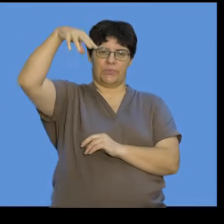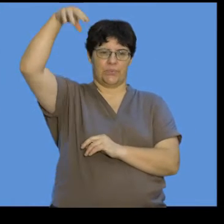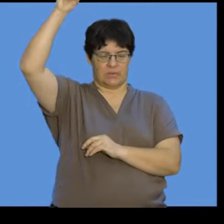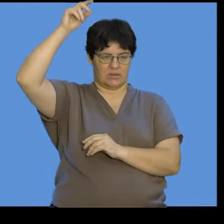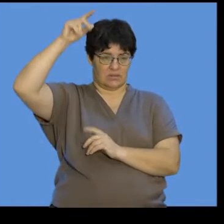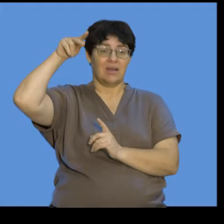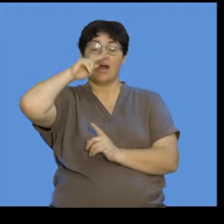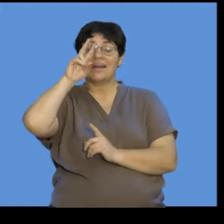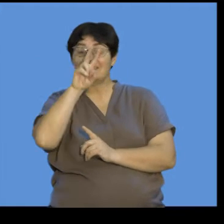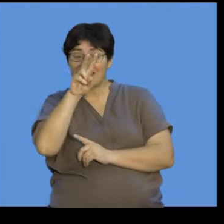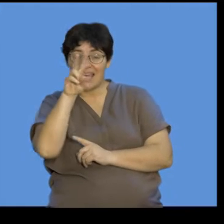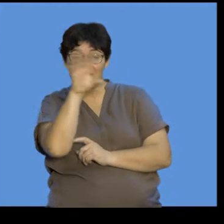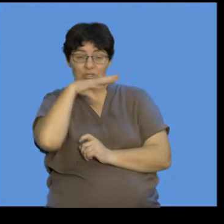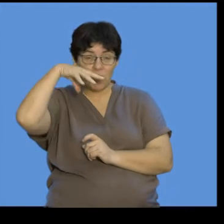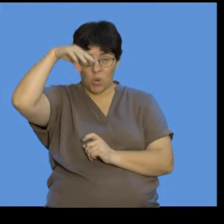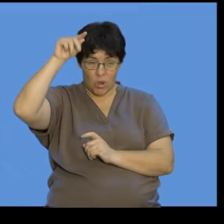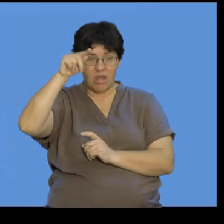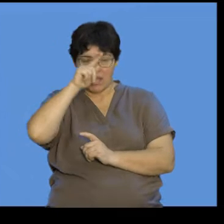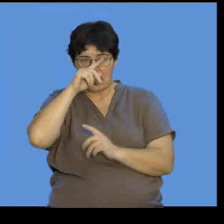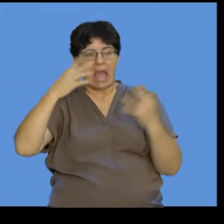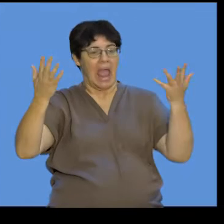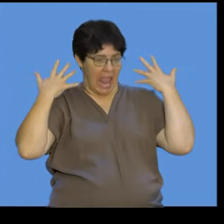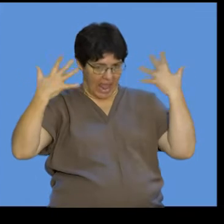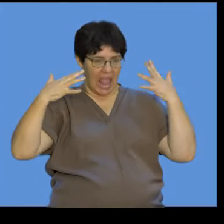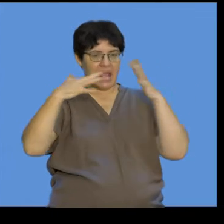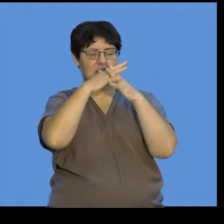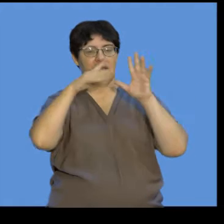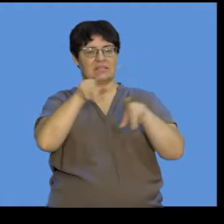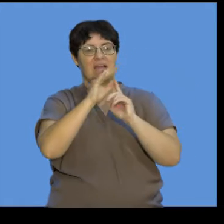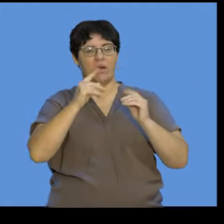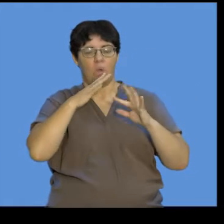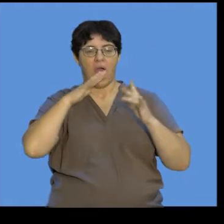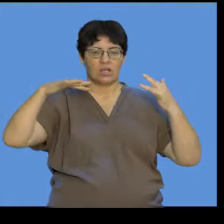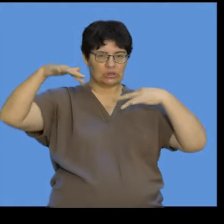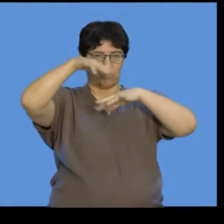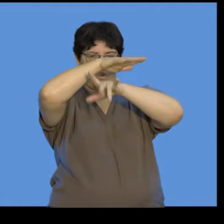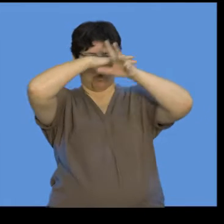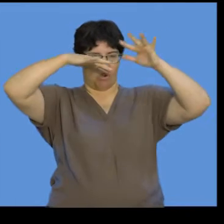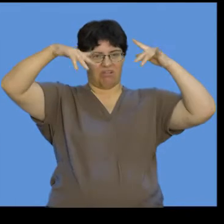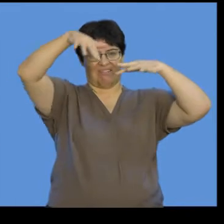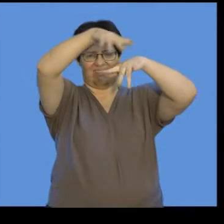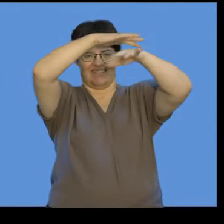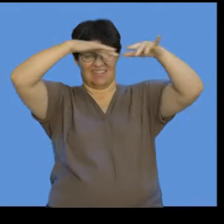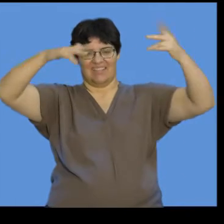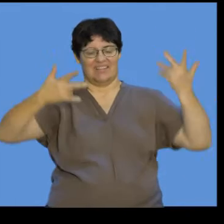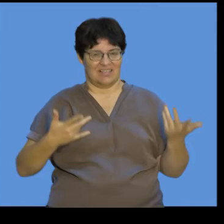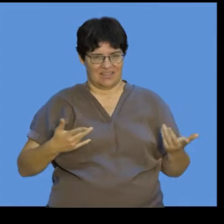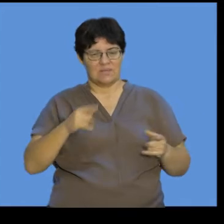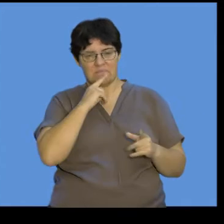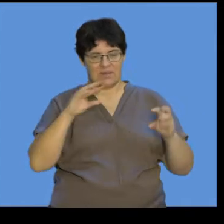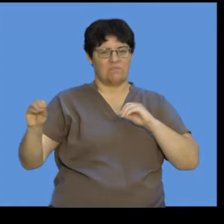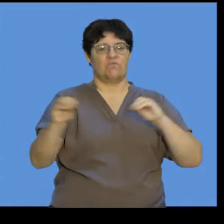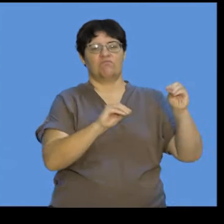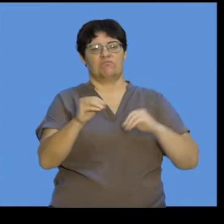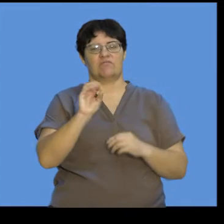air there is some spaces, and that the air particles are, in their own right, are in a state of motion.